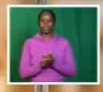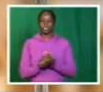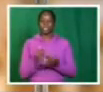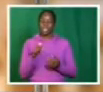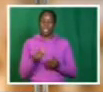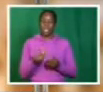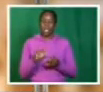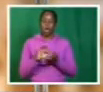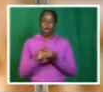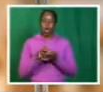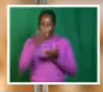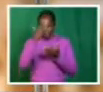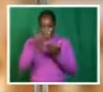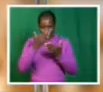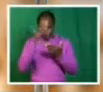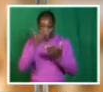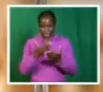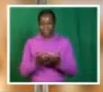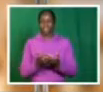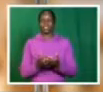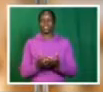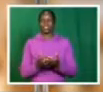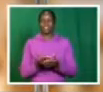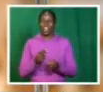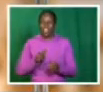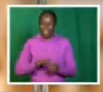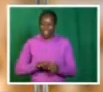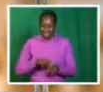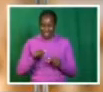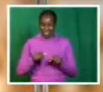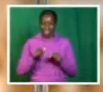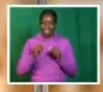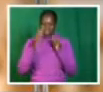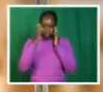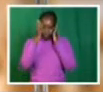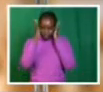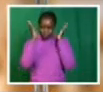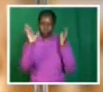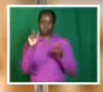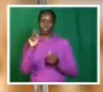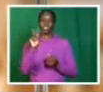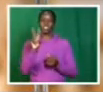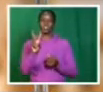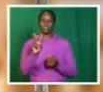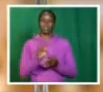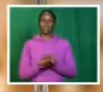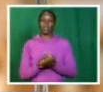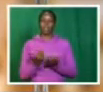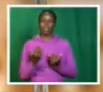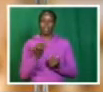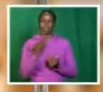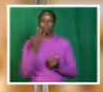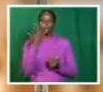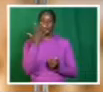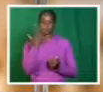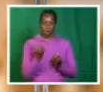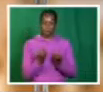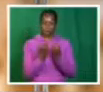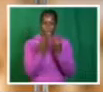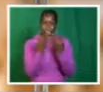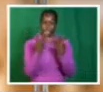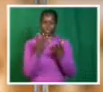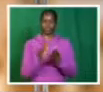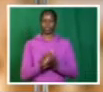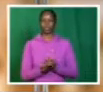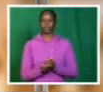Home Study. You are still tuned into Eswatini TV, and right now we are doing Form 5 Mathematics with